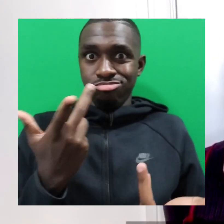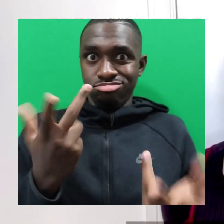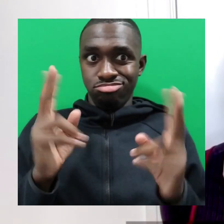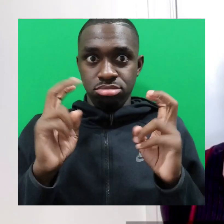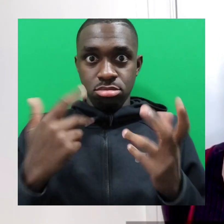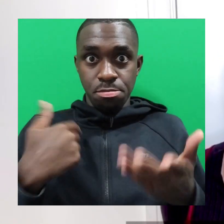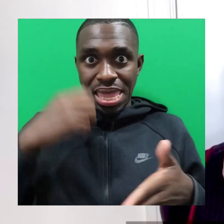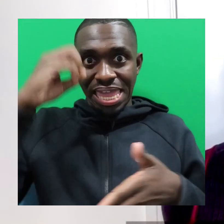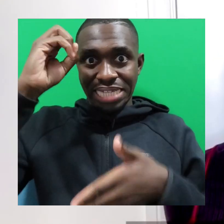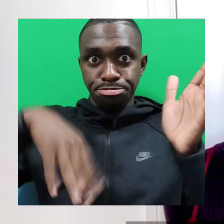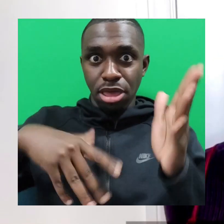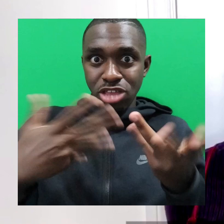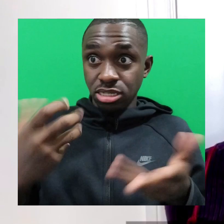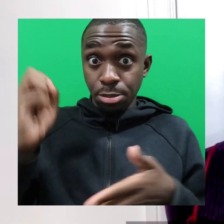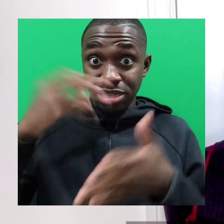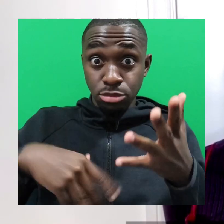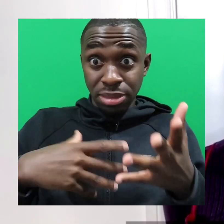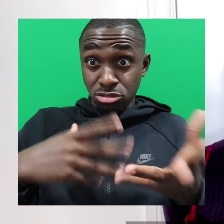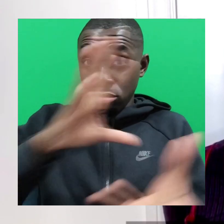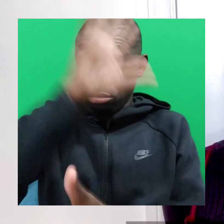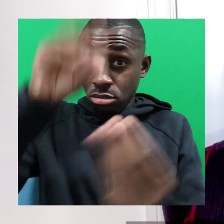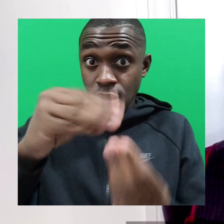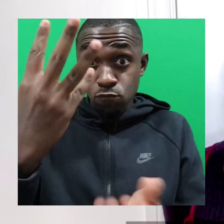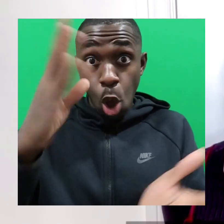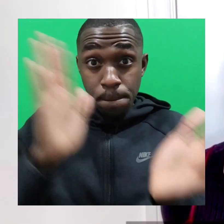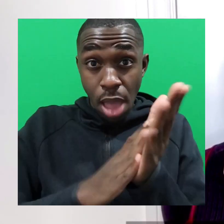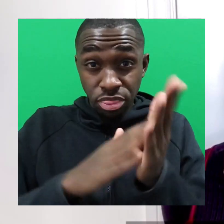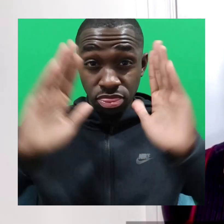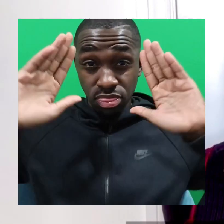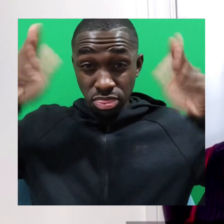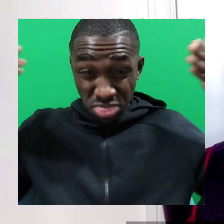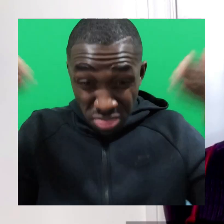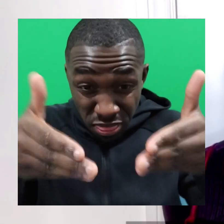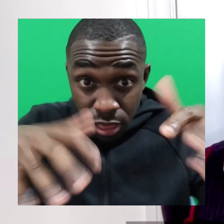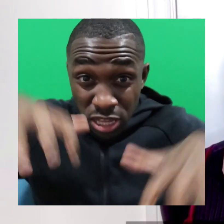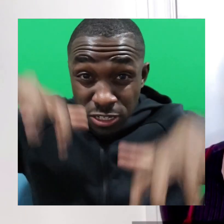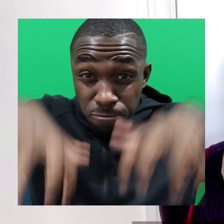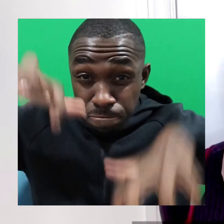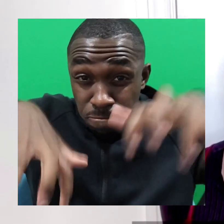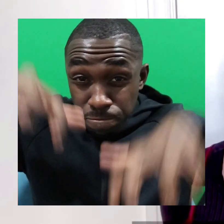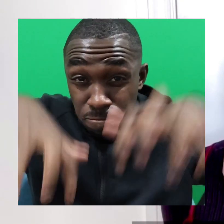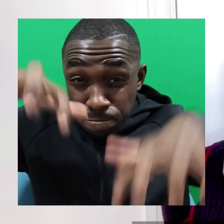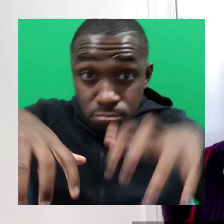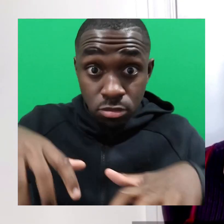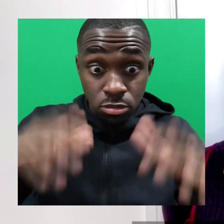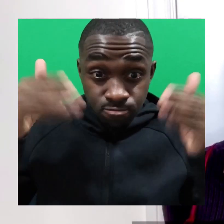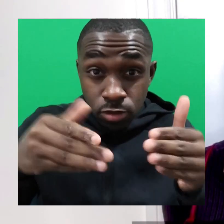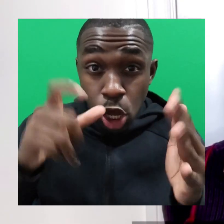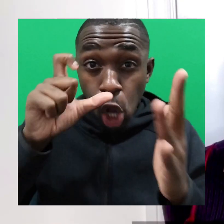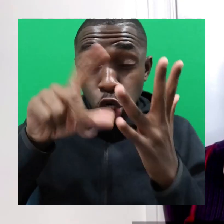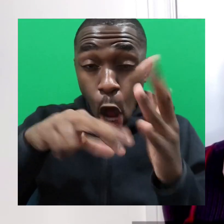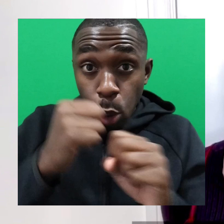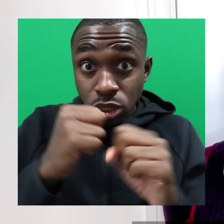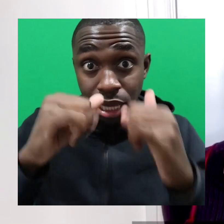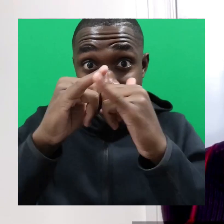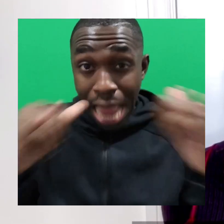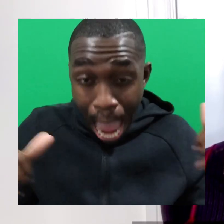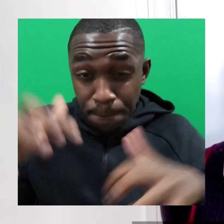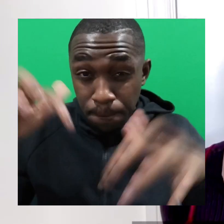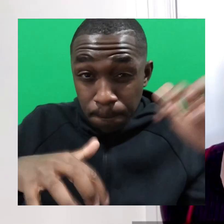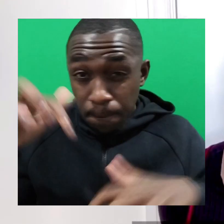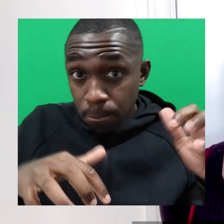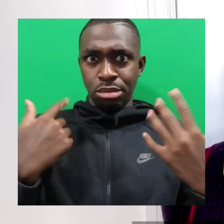one thing that I was really nervous about was, you know, this is a new industry for me. My experience is basically like 4 months